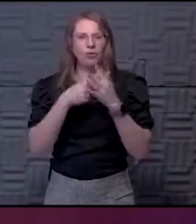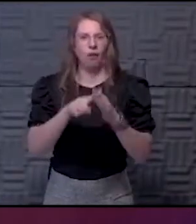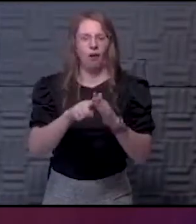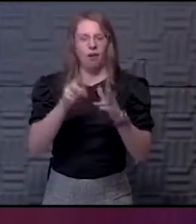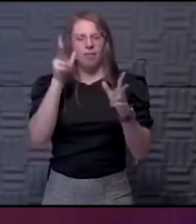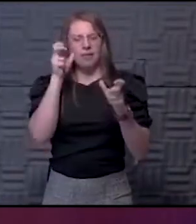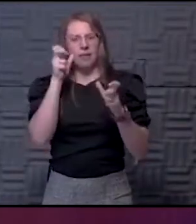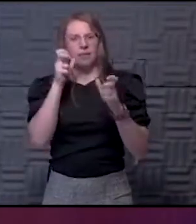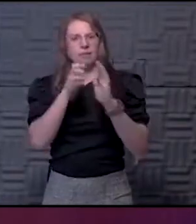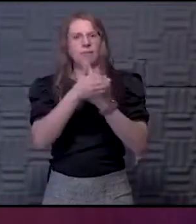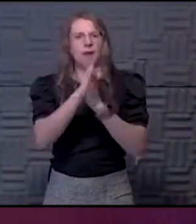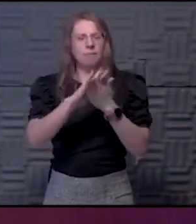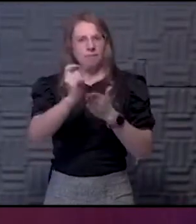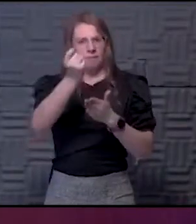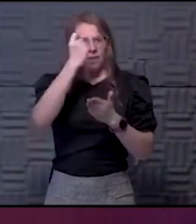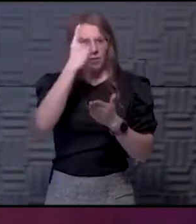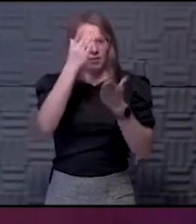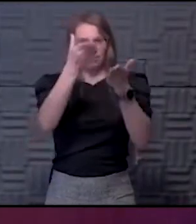to understand?